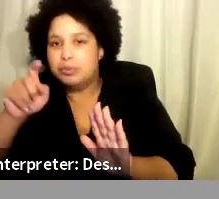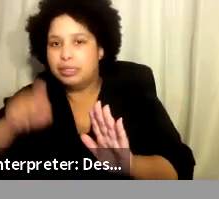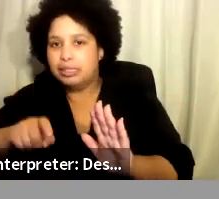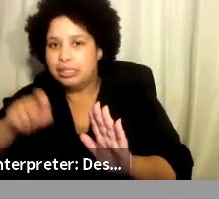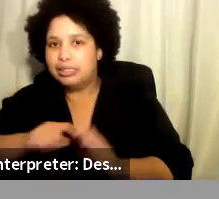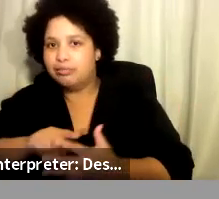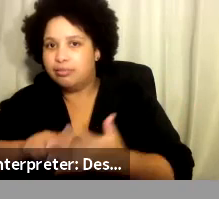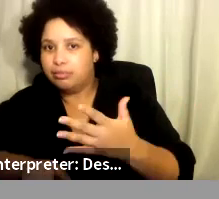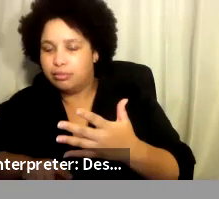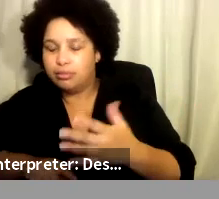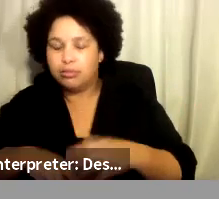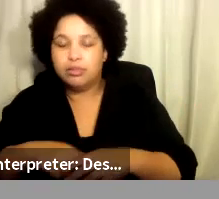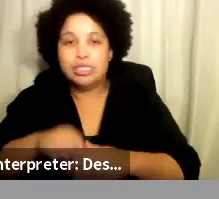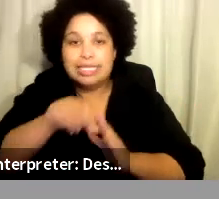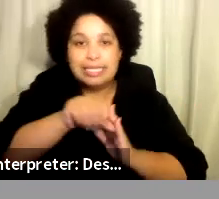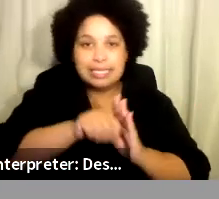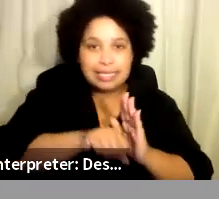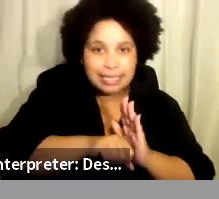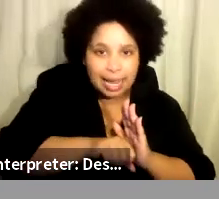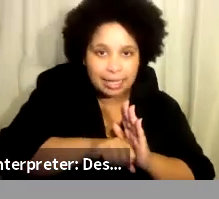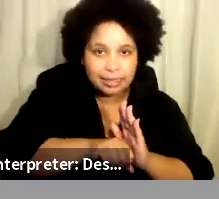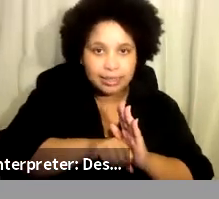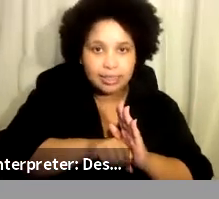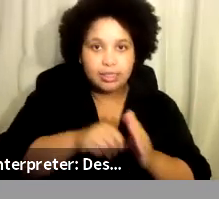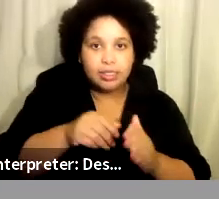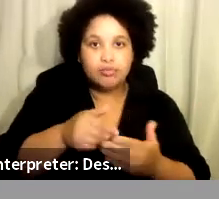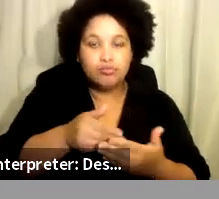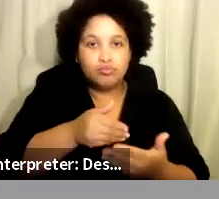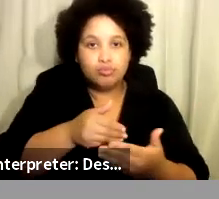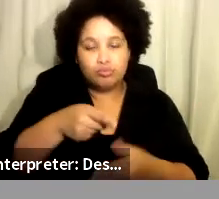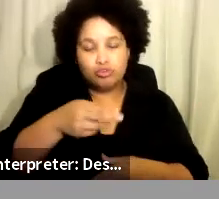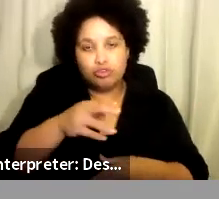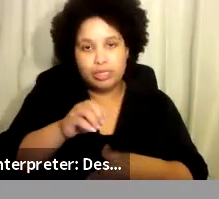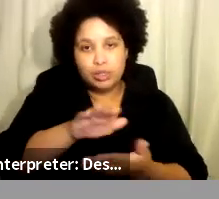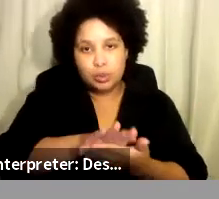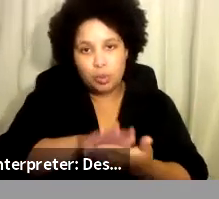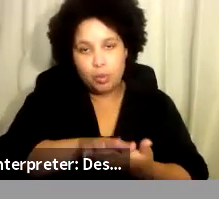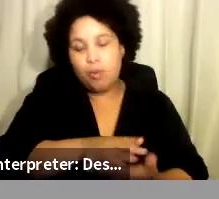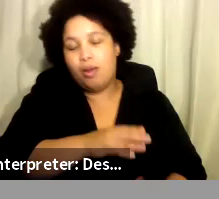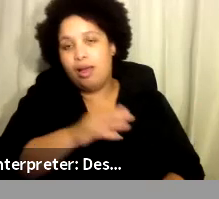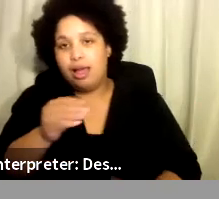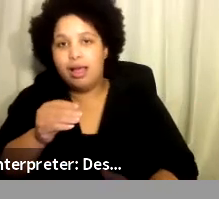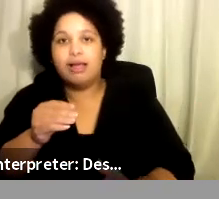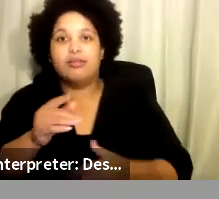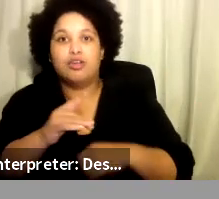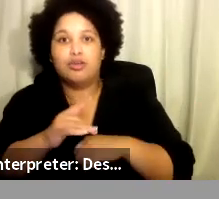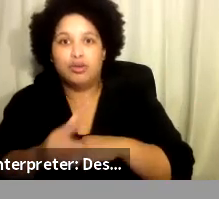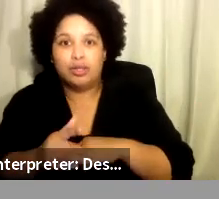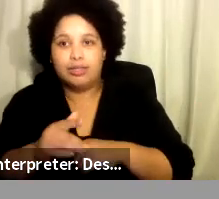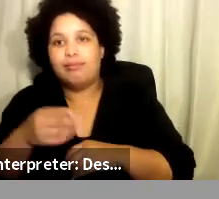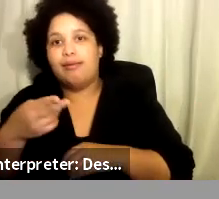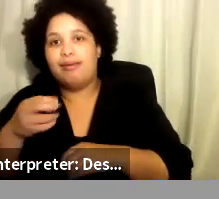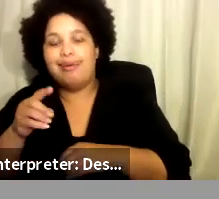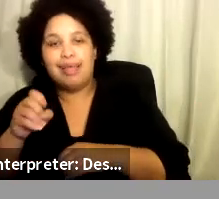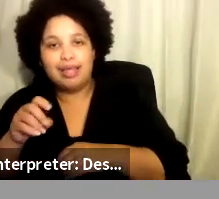state preschools and which sites have early Head Start and Head Start preschool right after this document. But if you are indeed going to